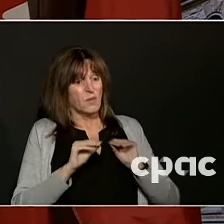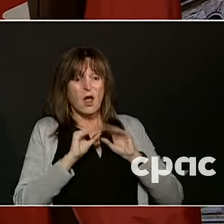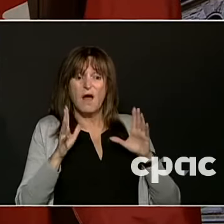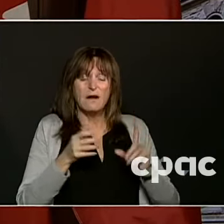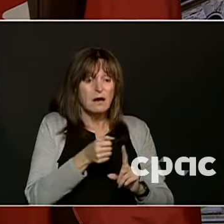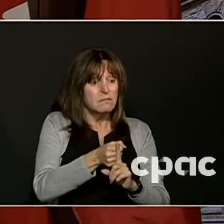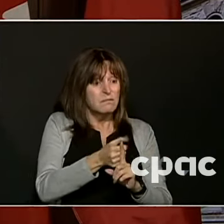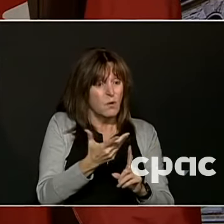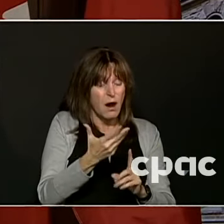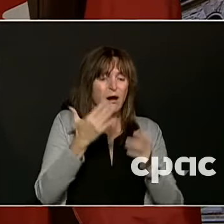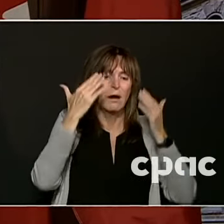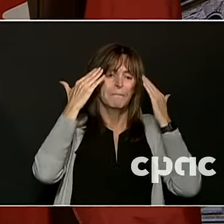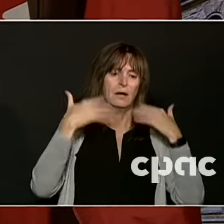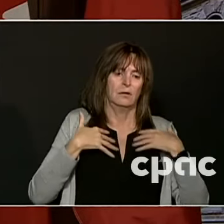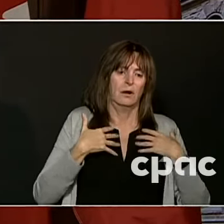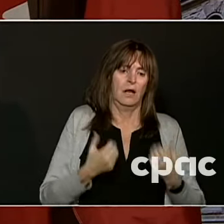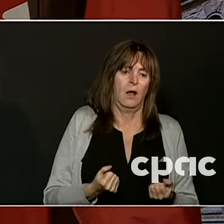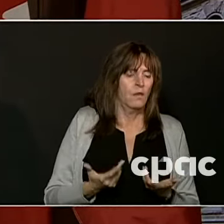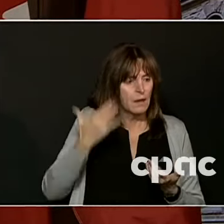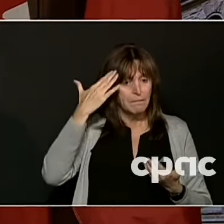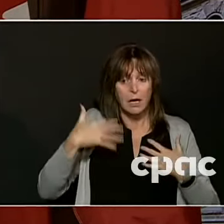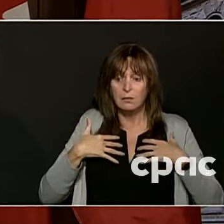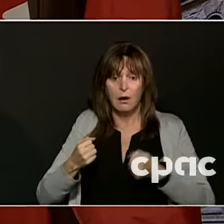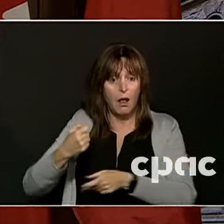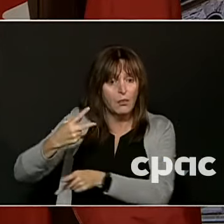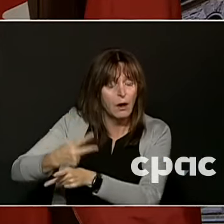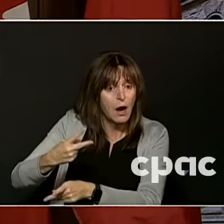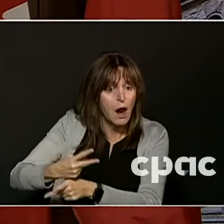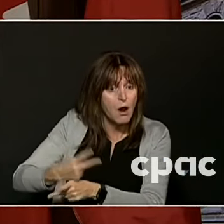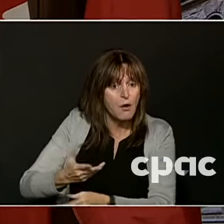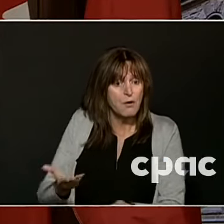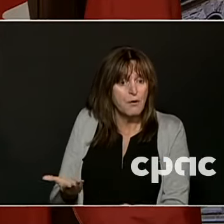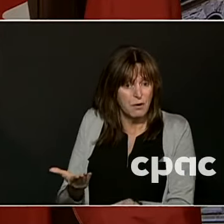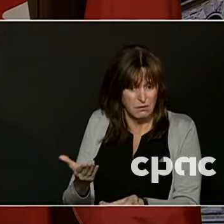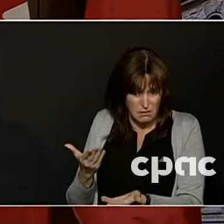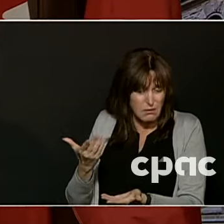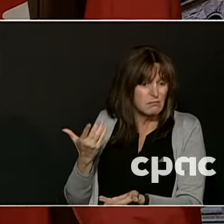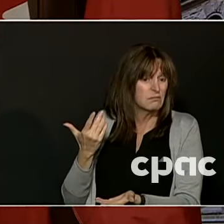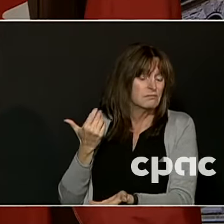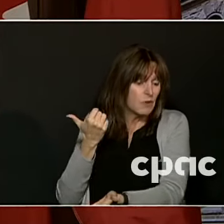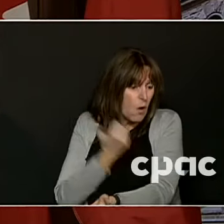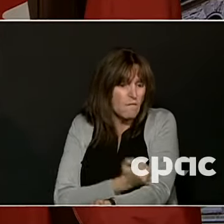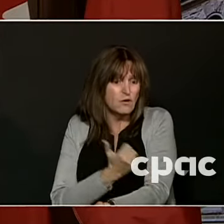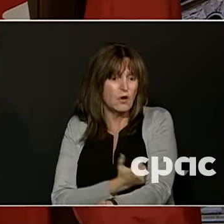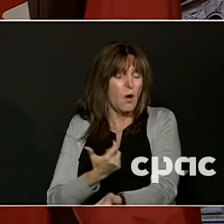Overdose deaths have been a serious public health issue for a decade. We had an average of 34 deaths per week